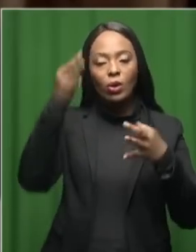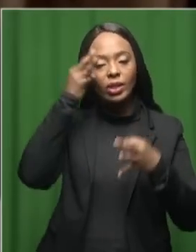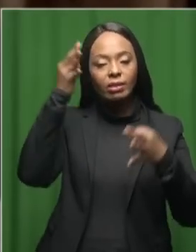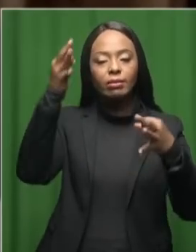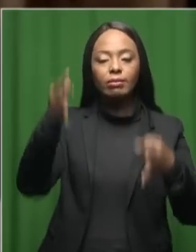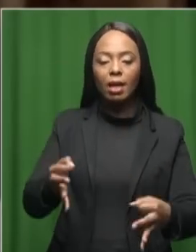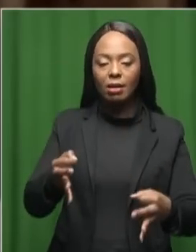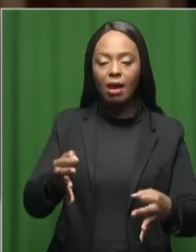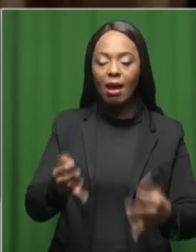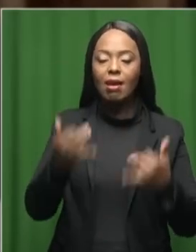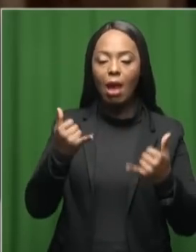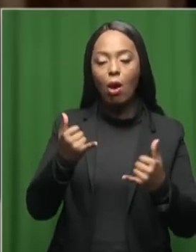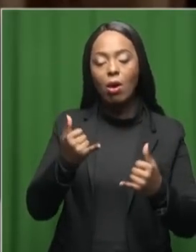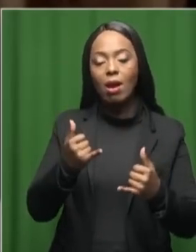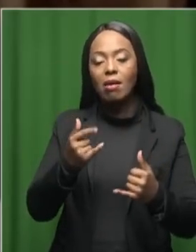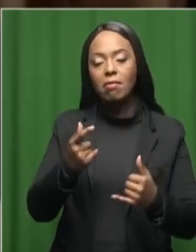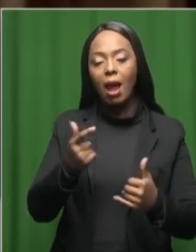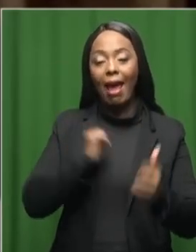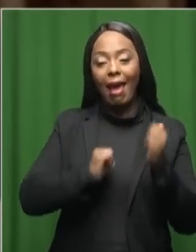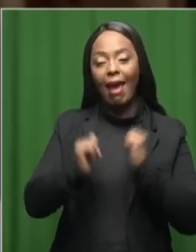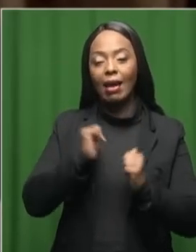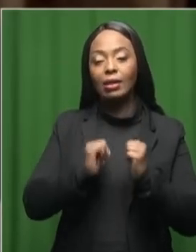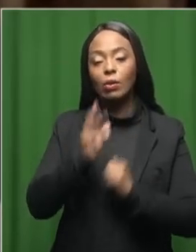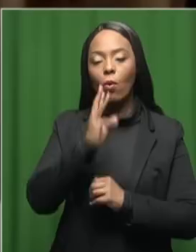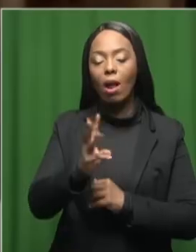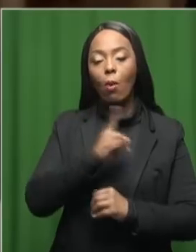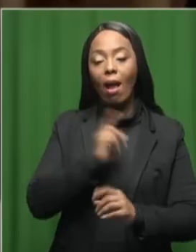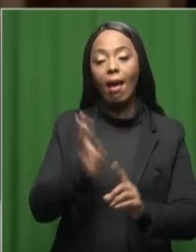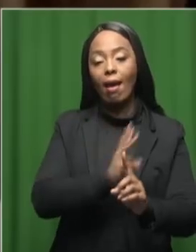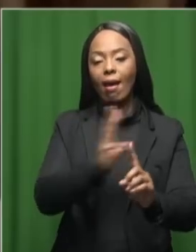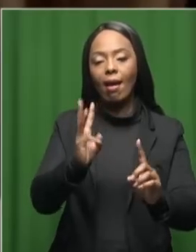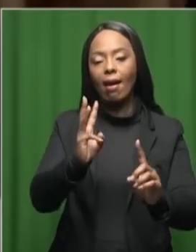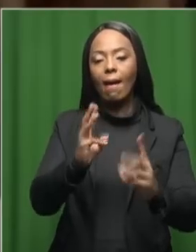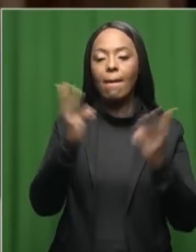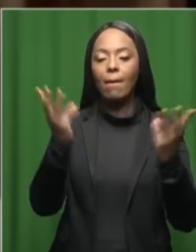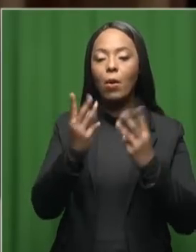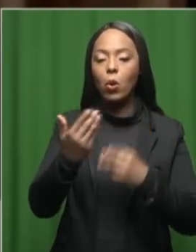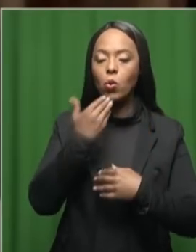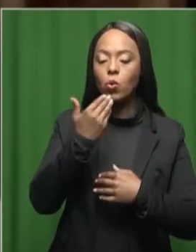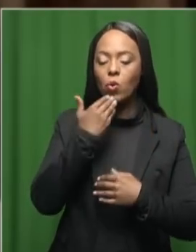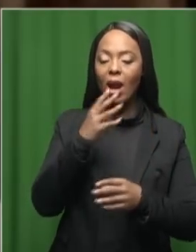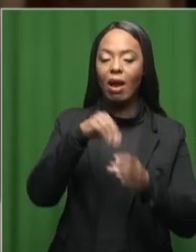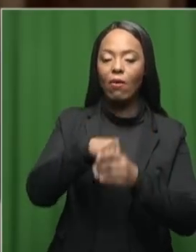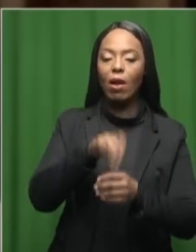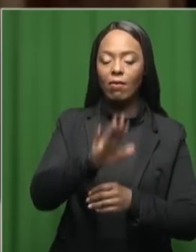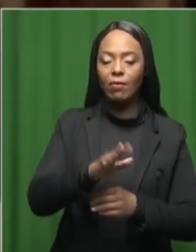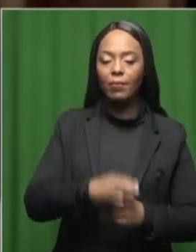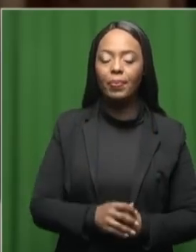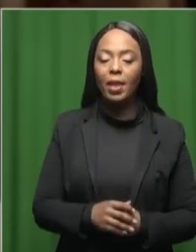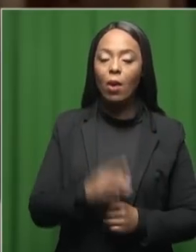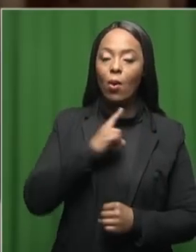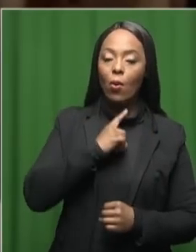and ensure that those who were involved are held accountable, because we must set